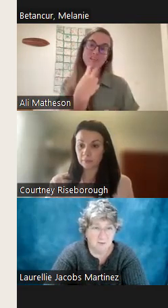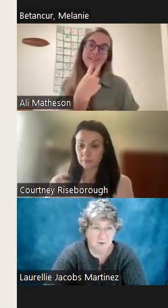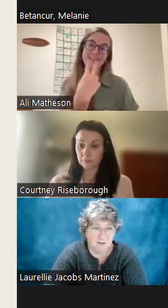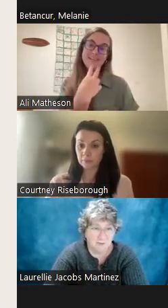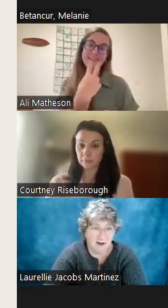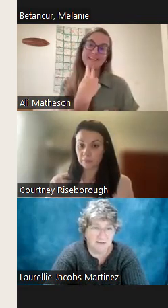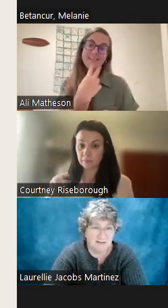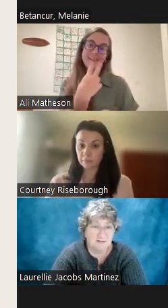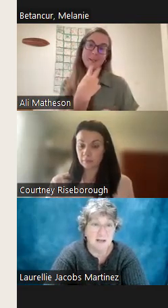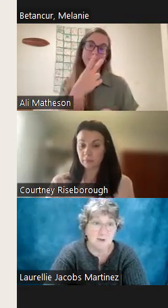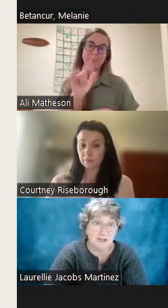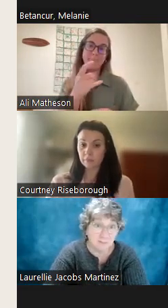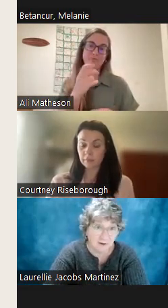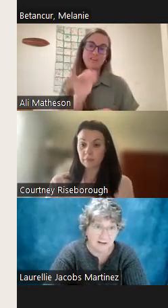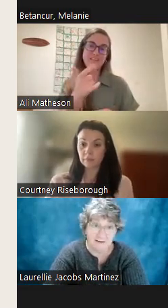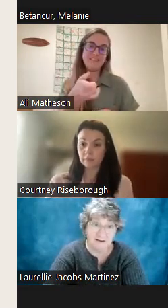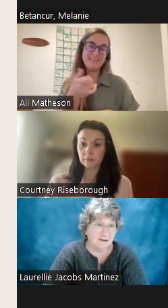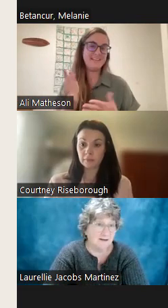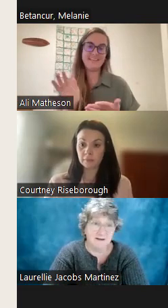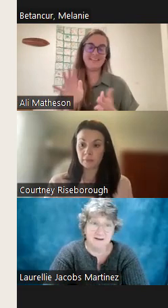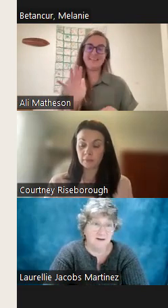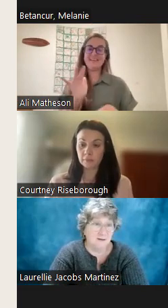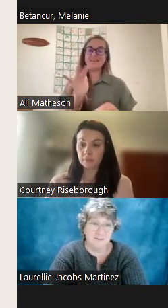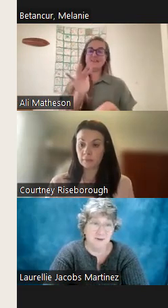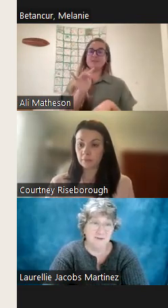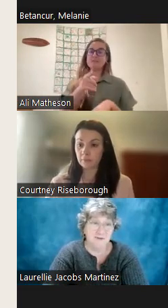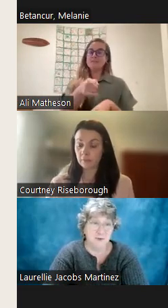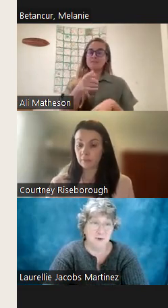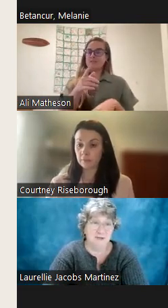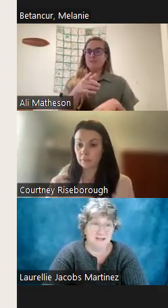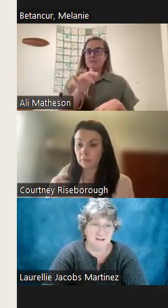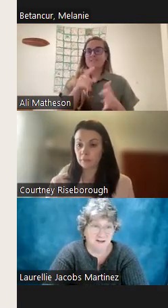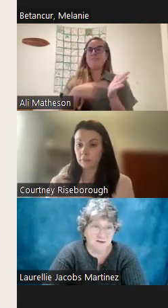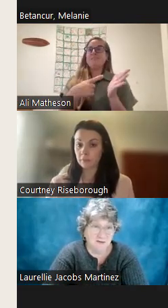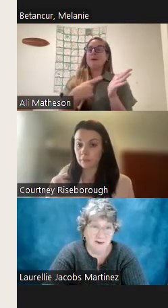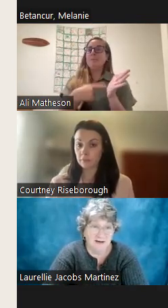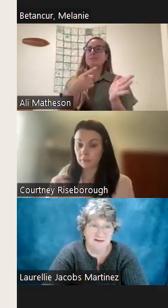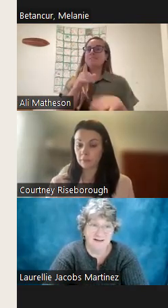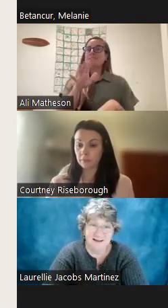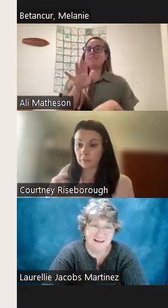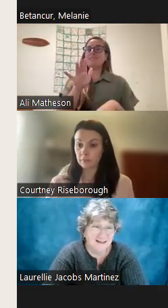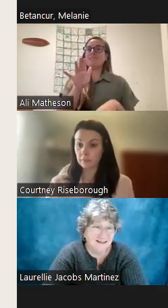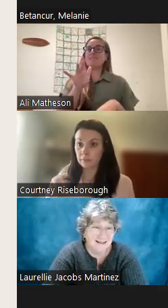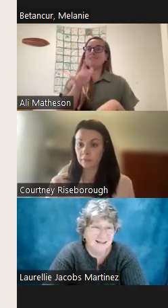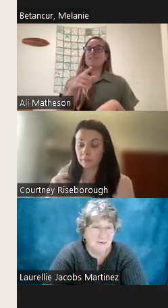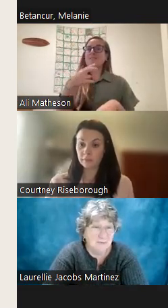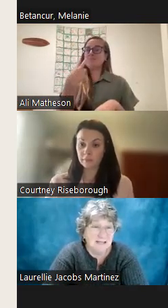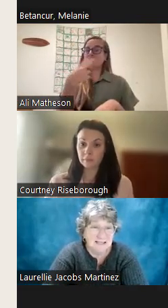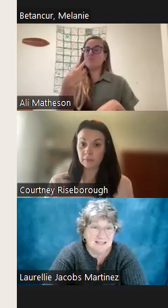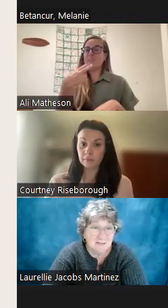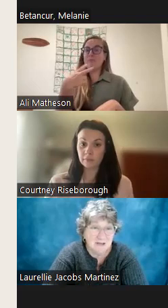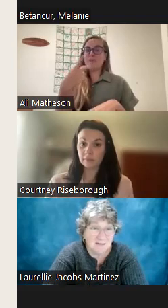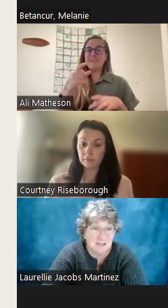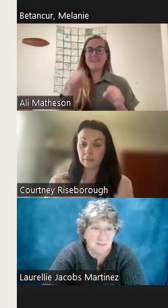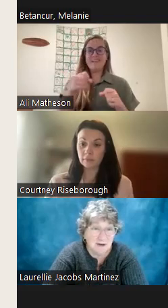Ineffective communication practices, for example, lip reading. People assume that that's effective, but it really